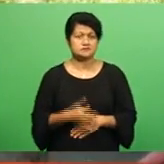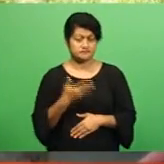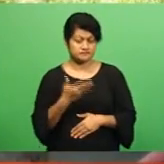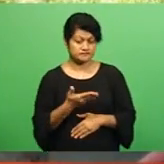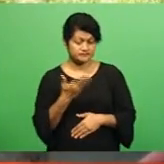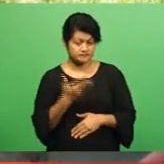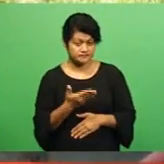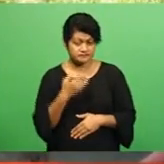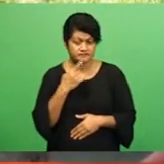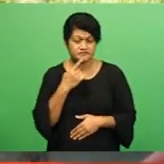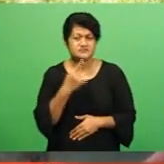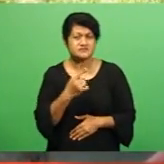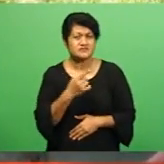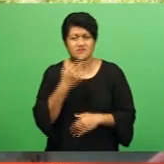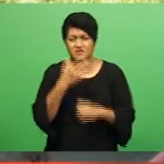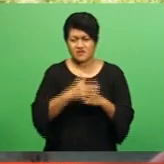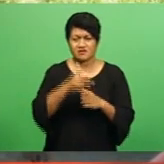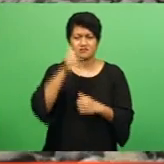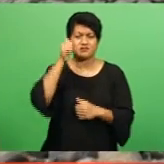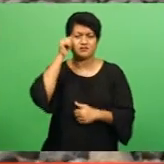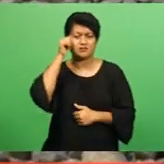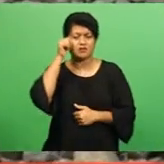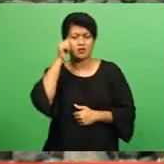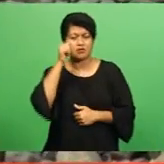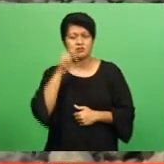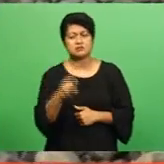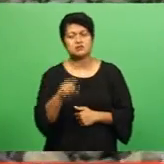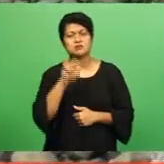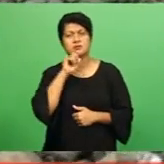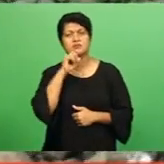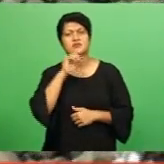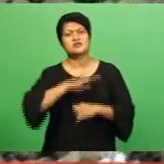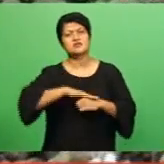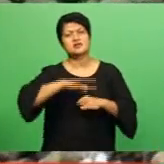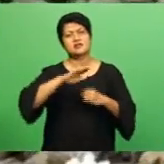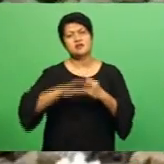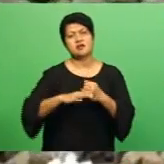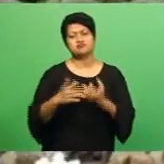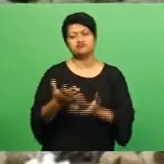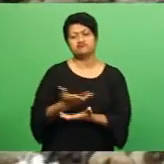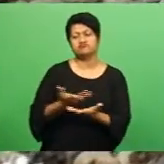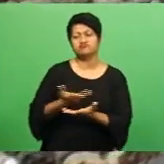Marlene Ariel never knew that this will be their last conversation.